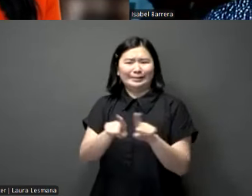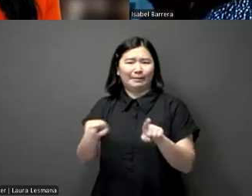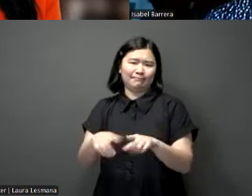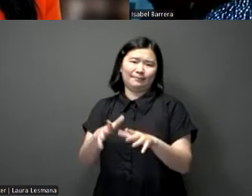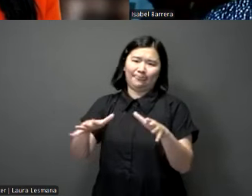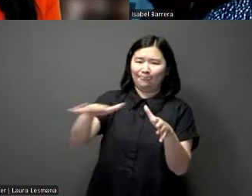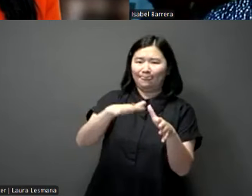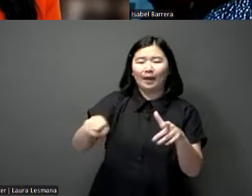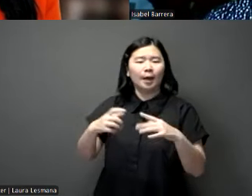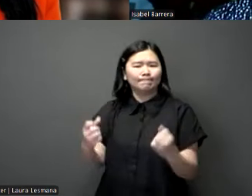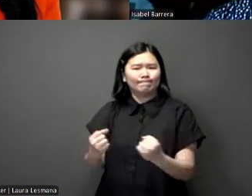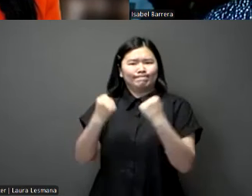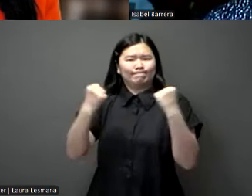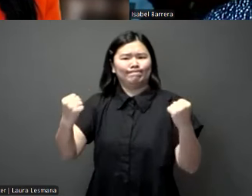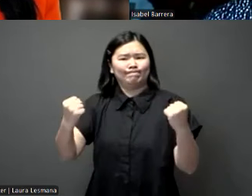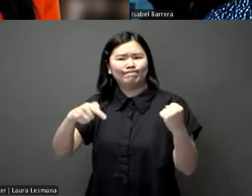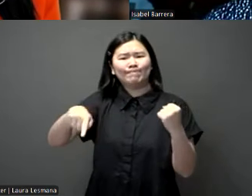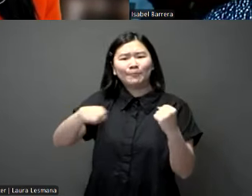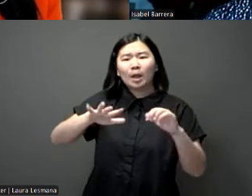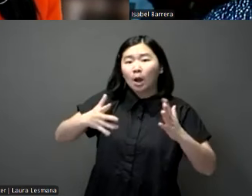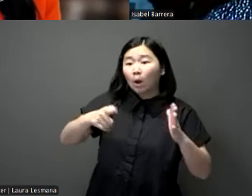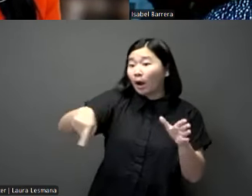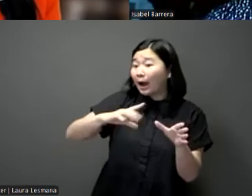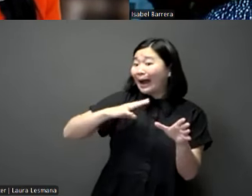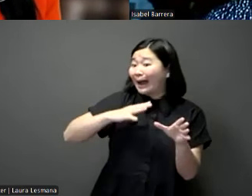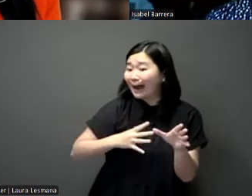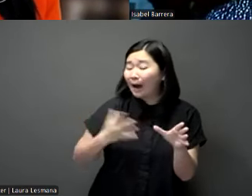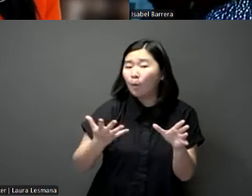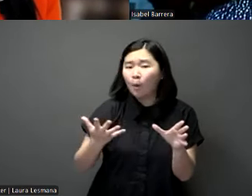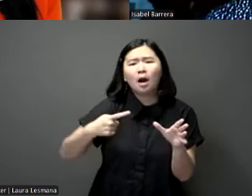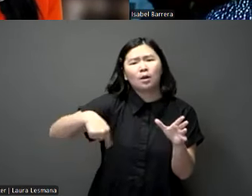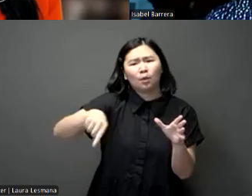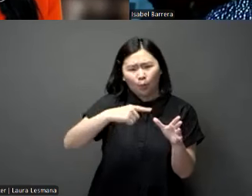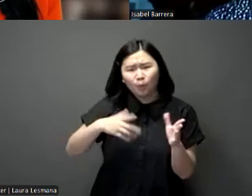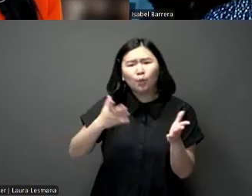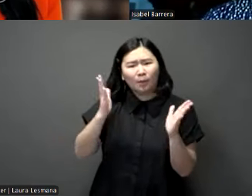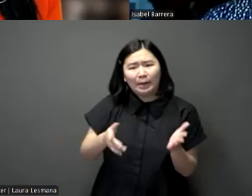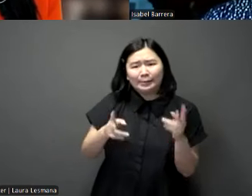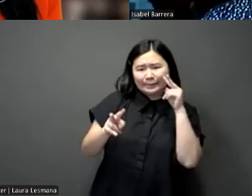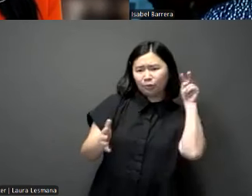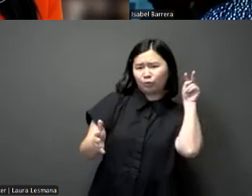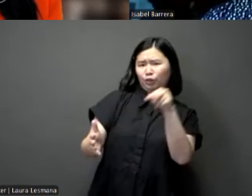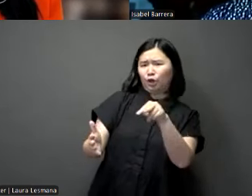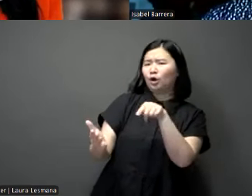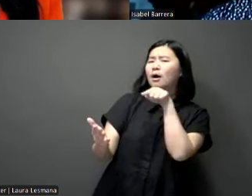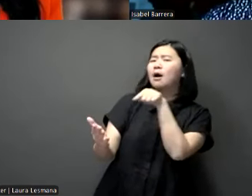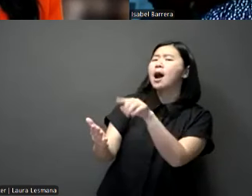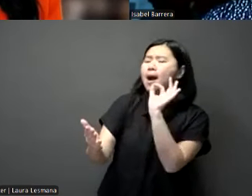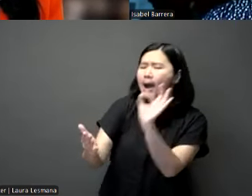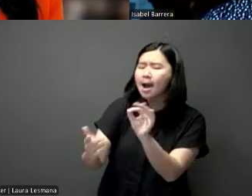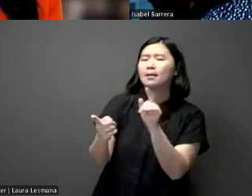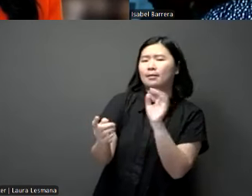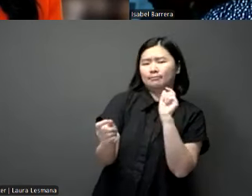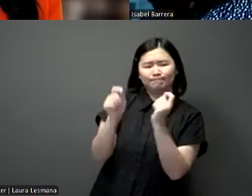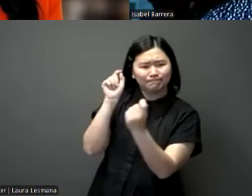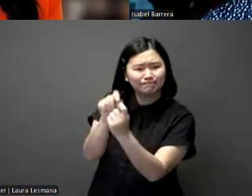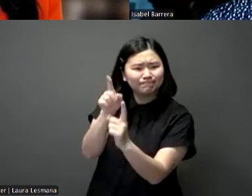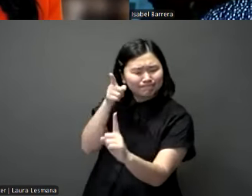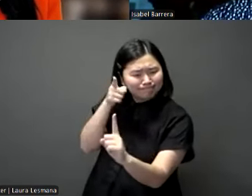seen as a sectorial and country intervention learning. What do we have to work